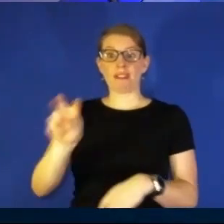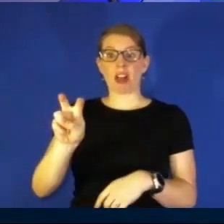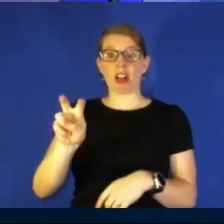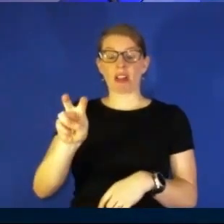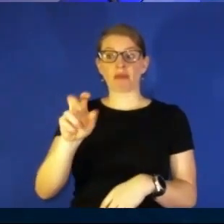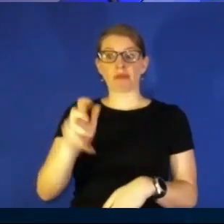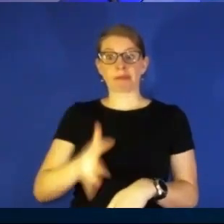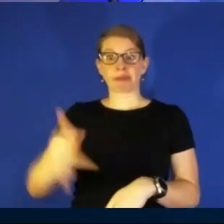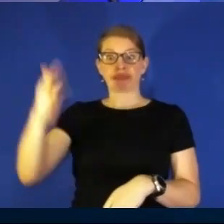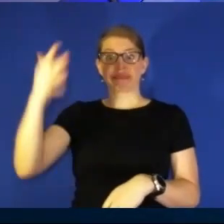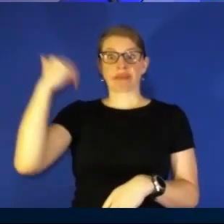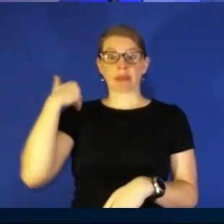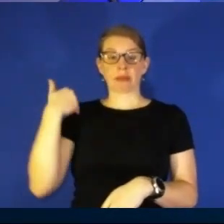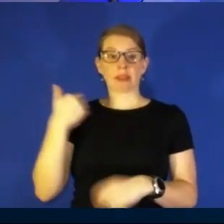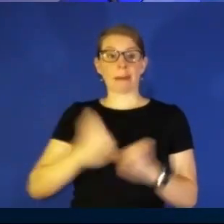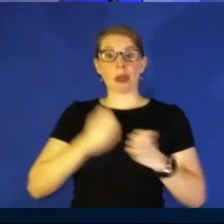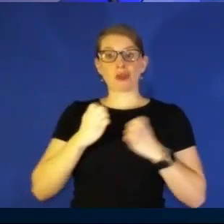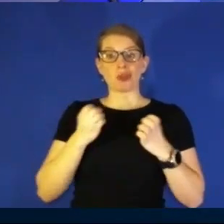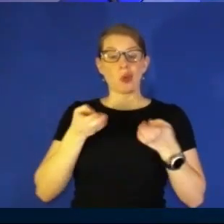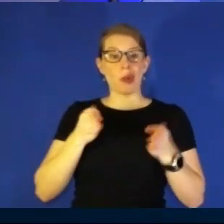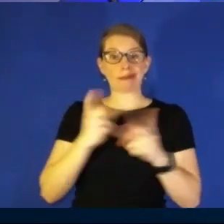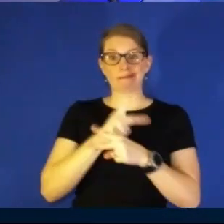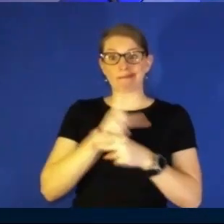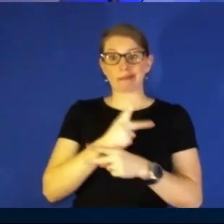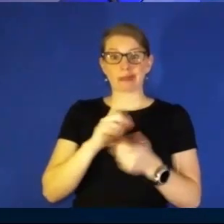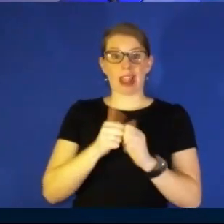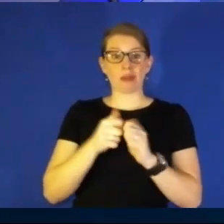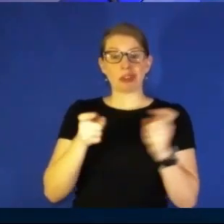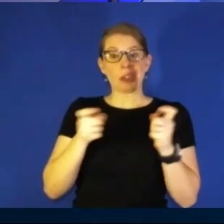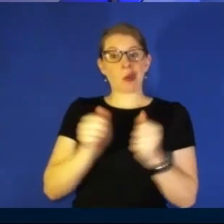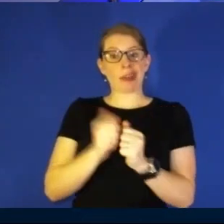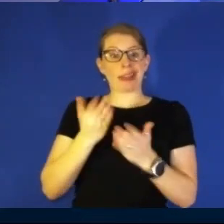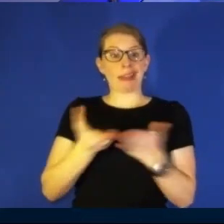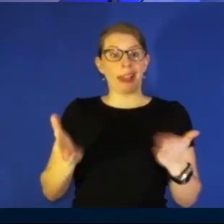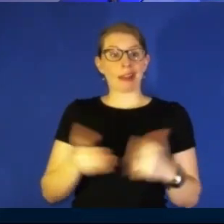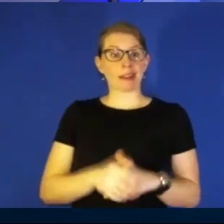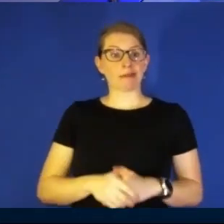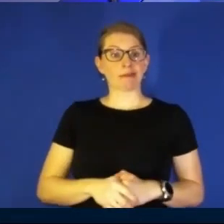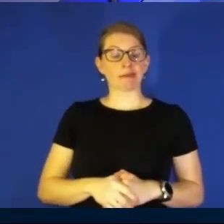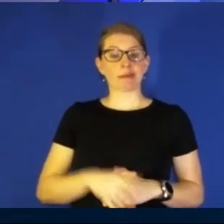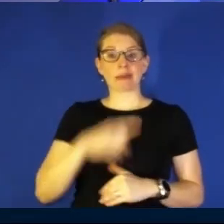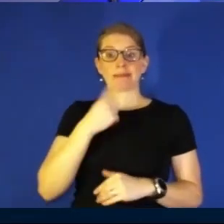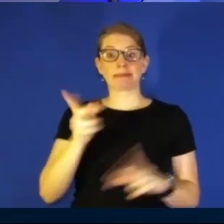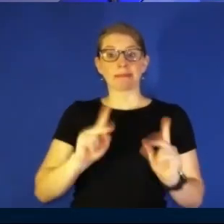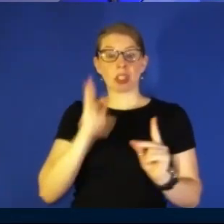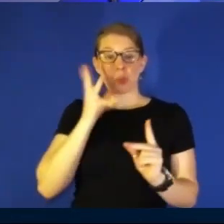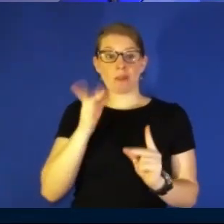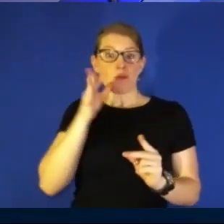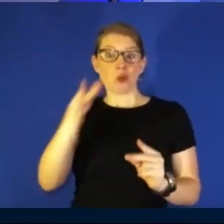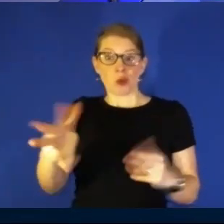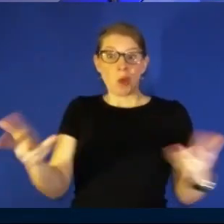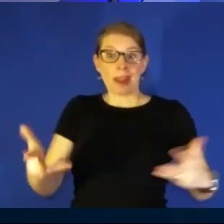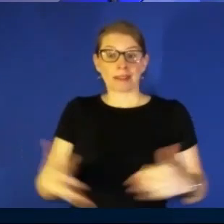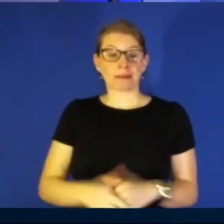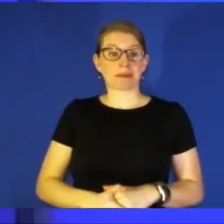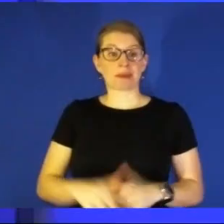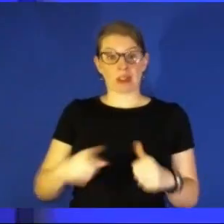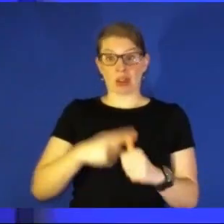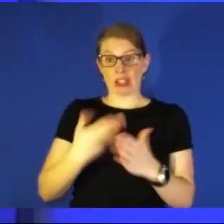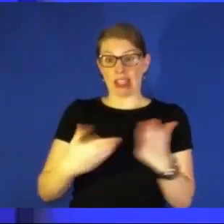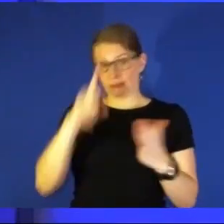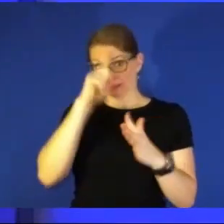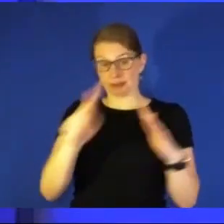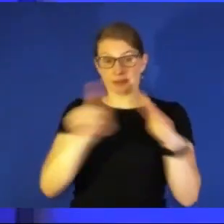emotional ways to deal with things. What would you tell people in the future? I think the first thing that popped into